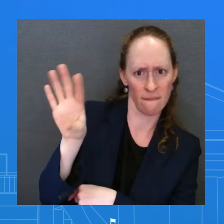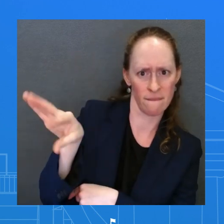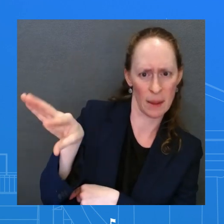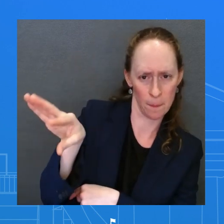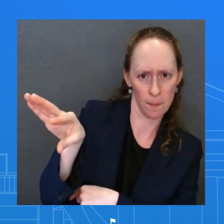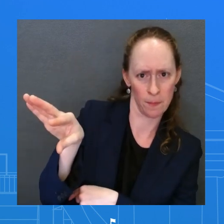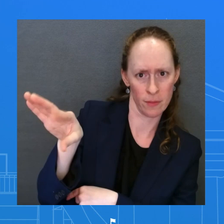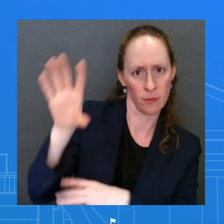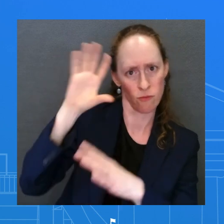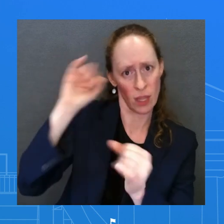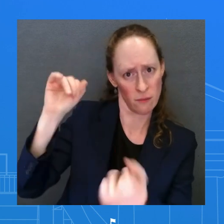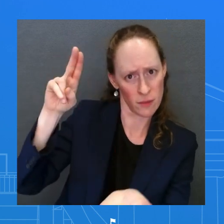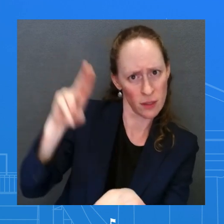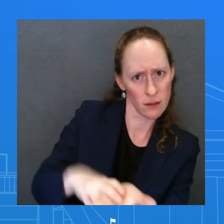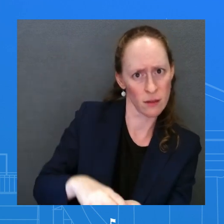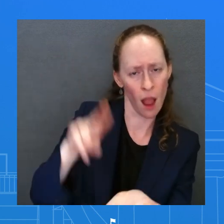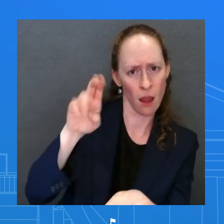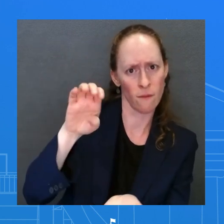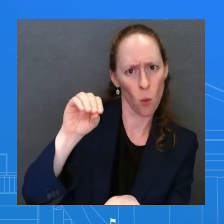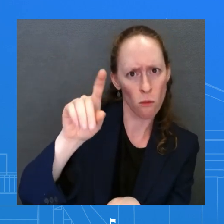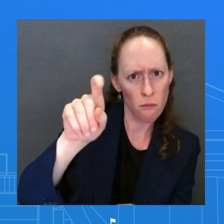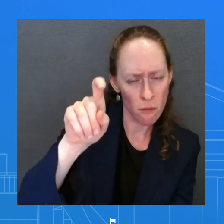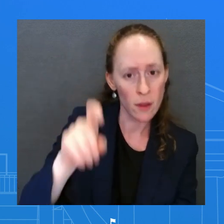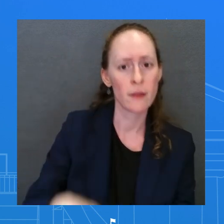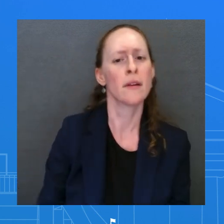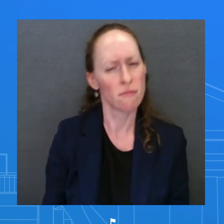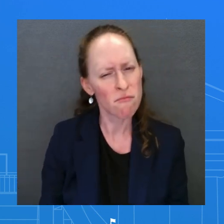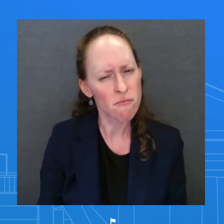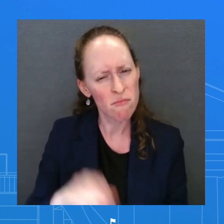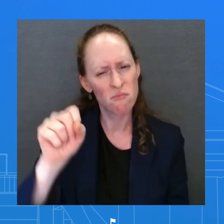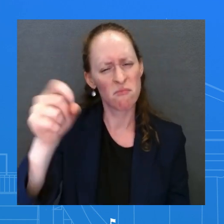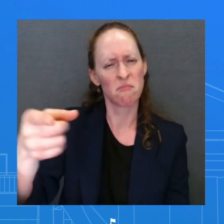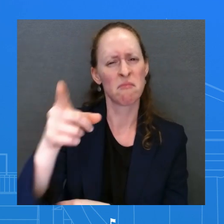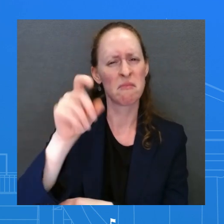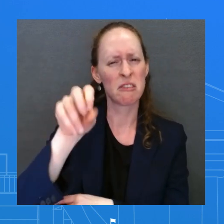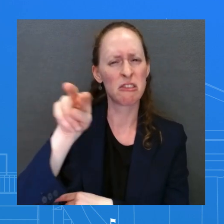and so we'll probably be releasing that. I don't have anything else from that. Thank you.